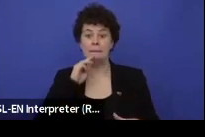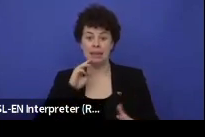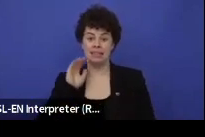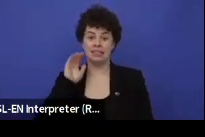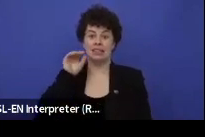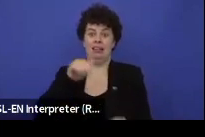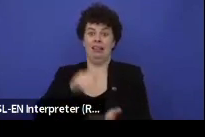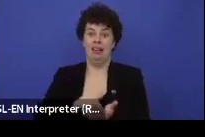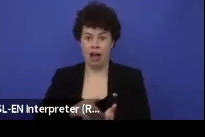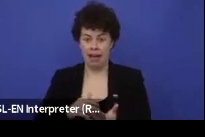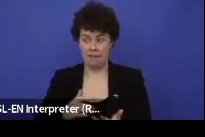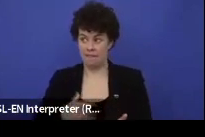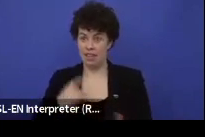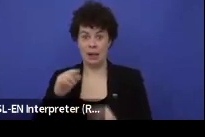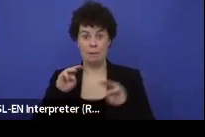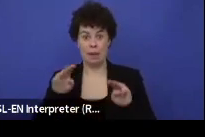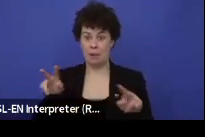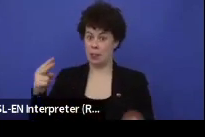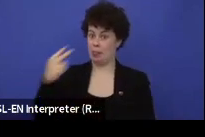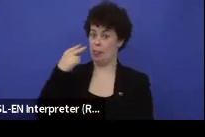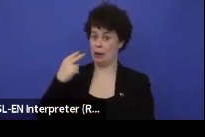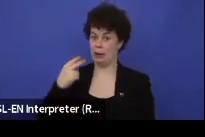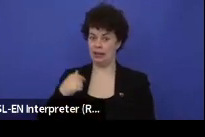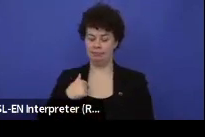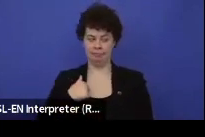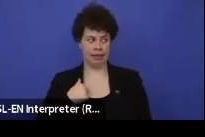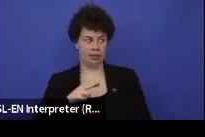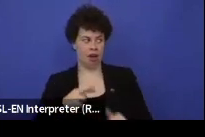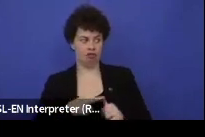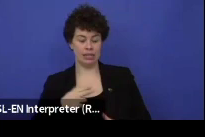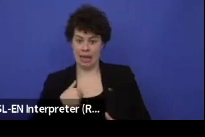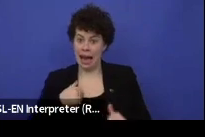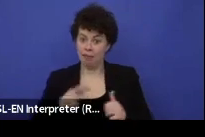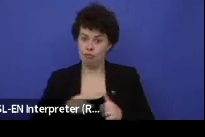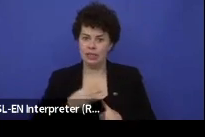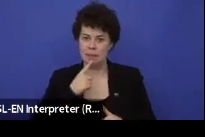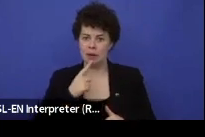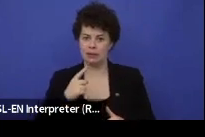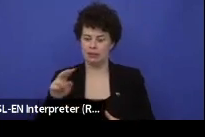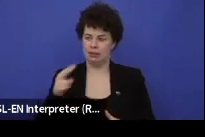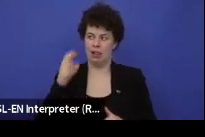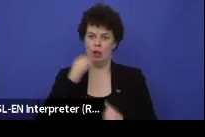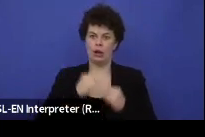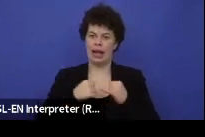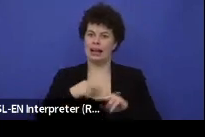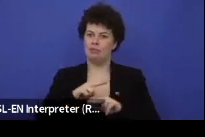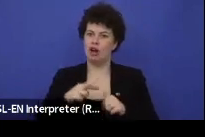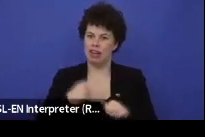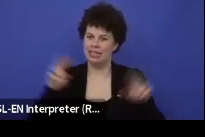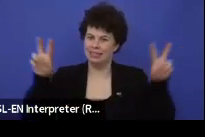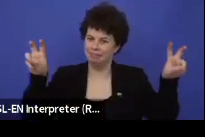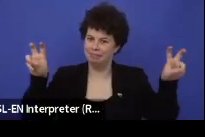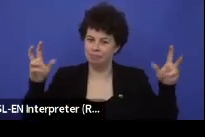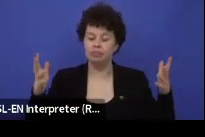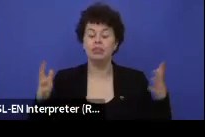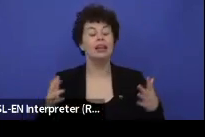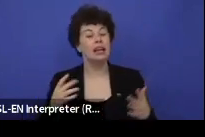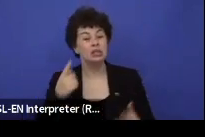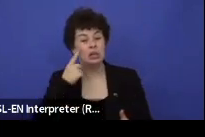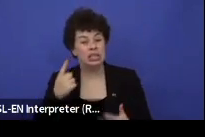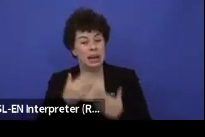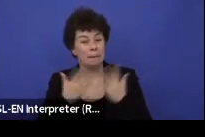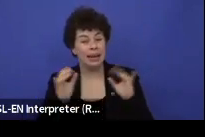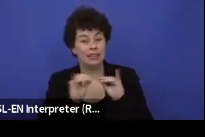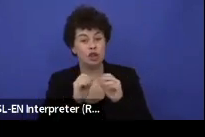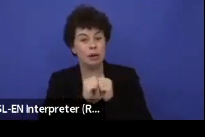you? And so we can see that colleagues are having to manage not only,